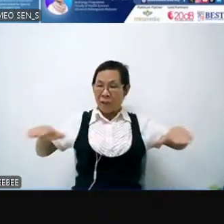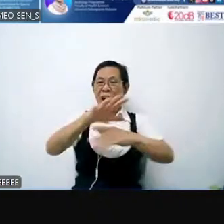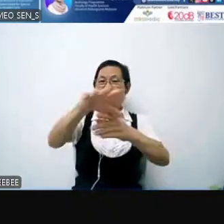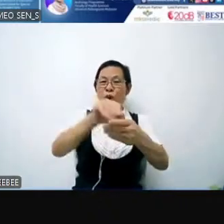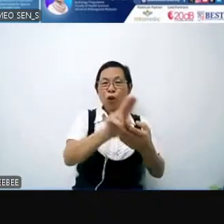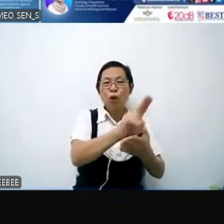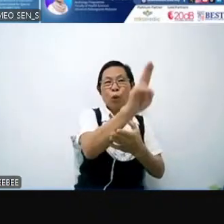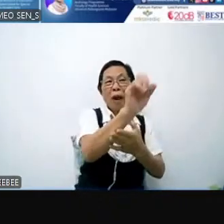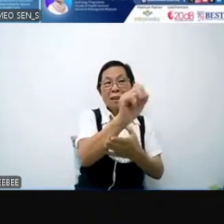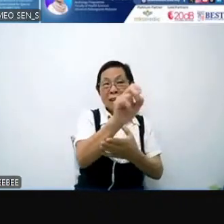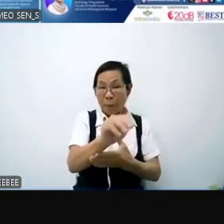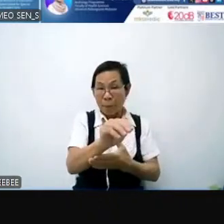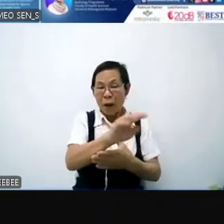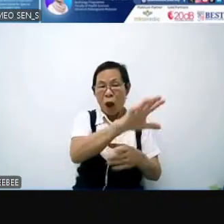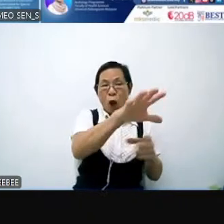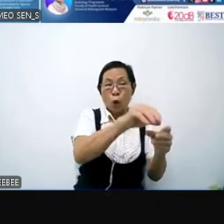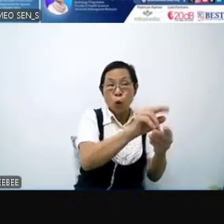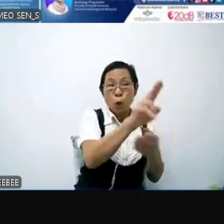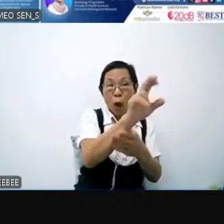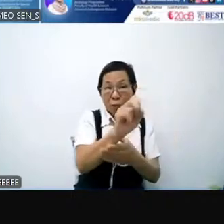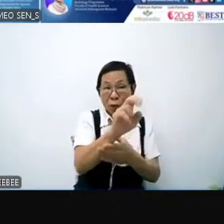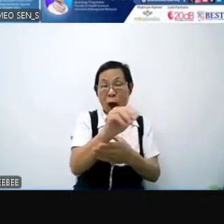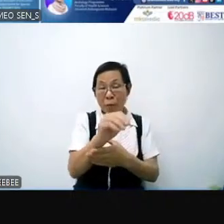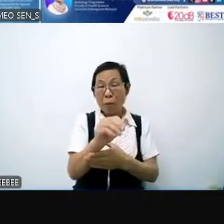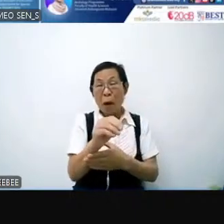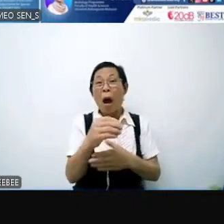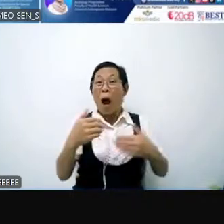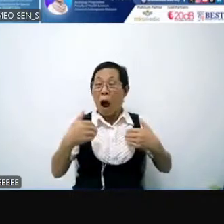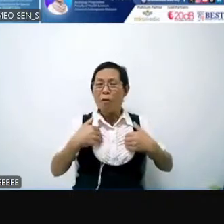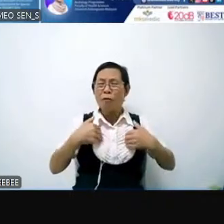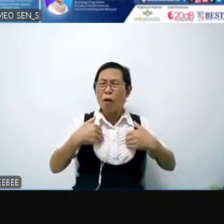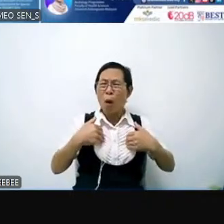Science Malaysia, have been actively